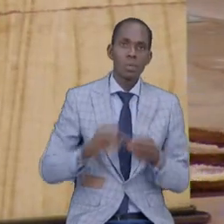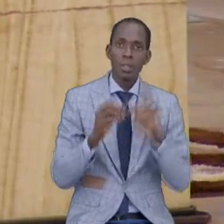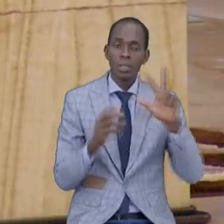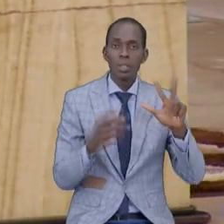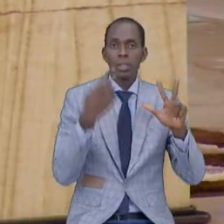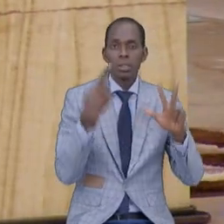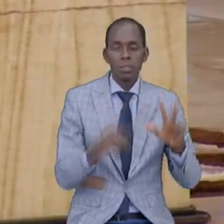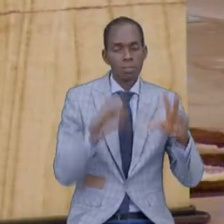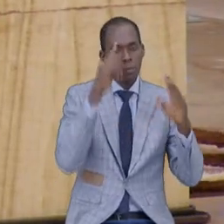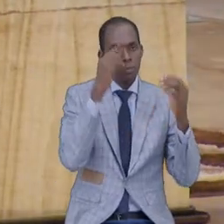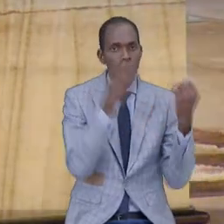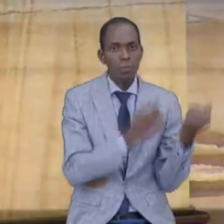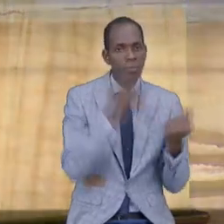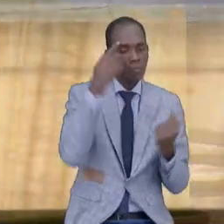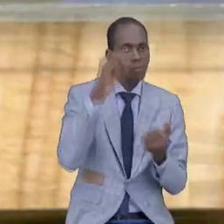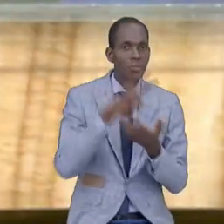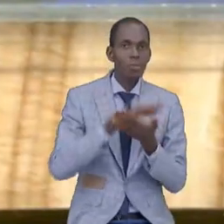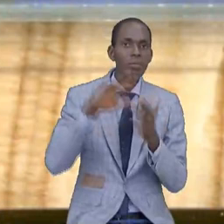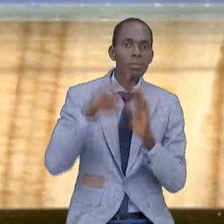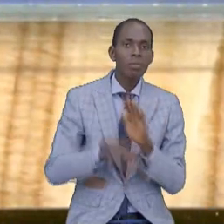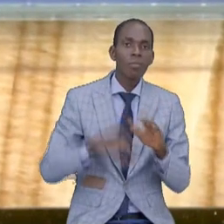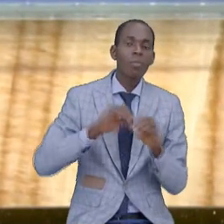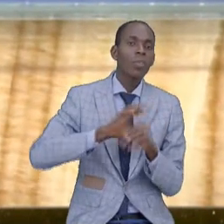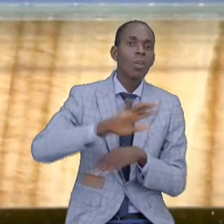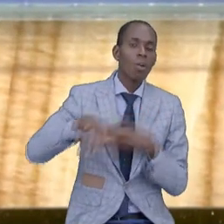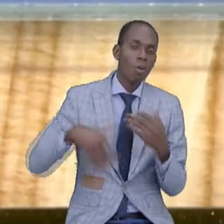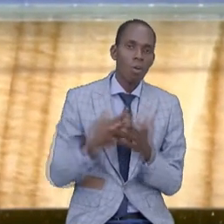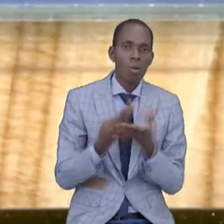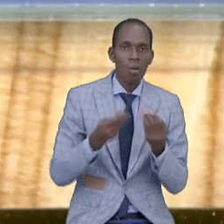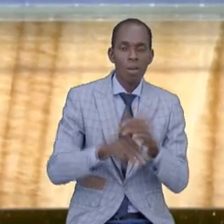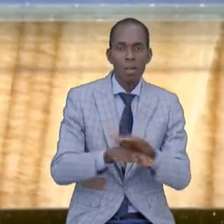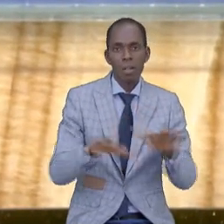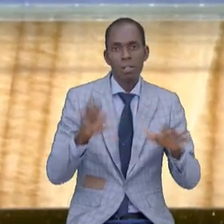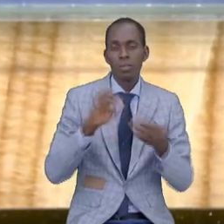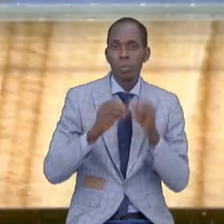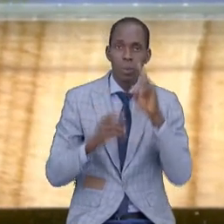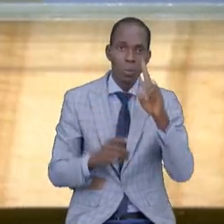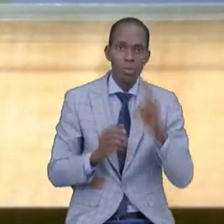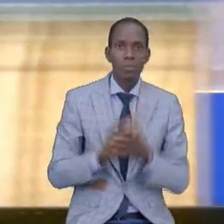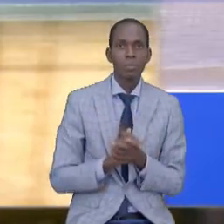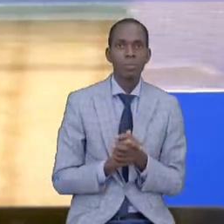faith for righteousness in all lands.